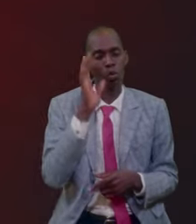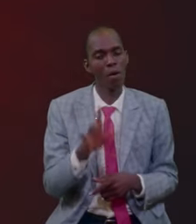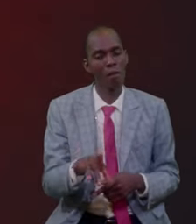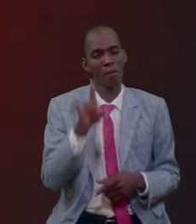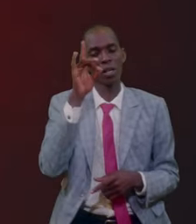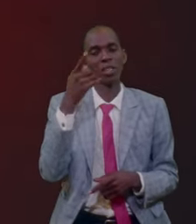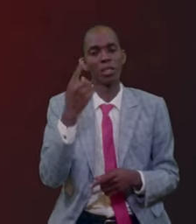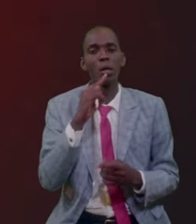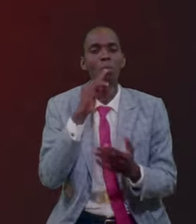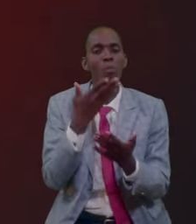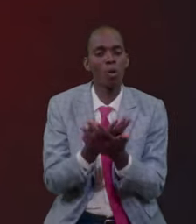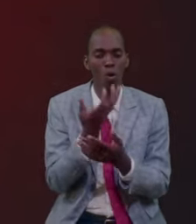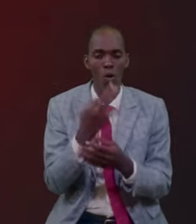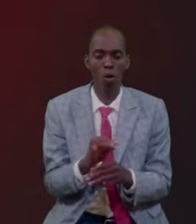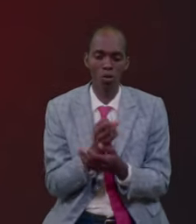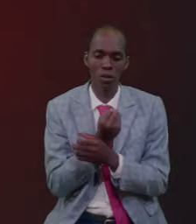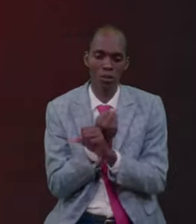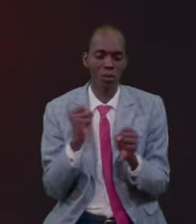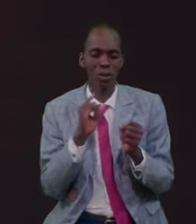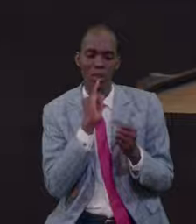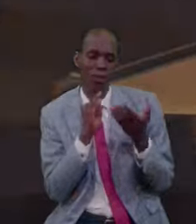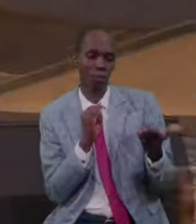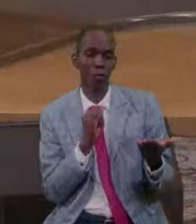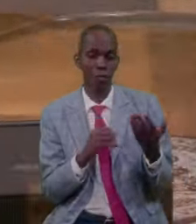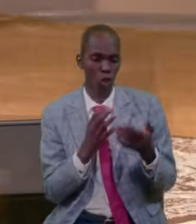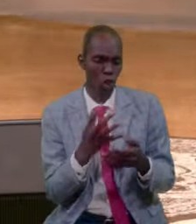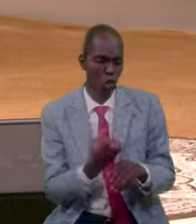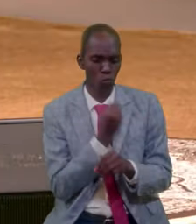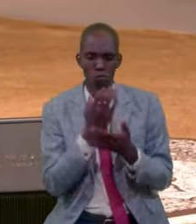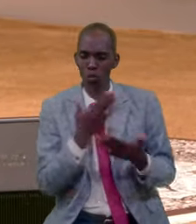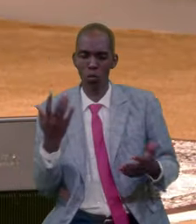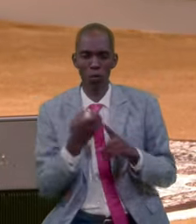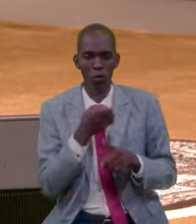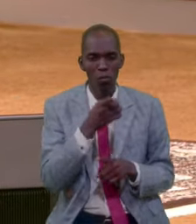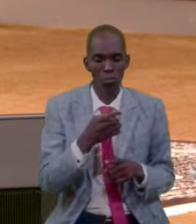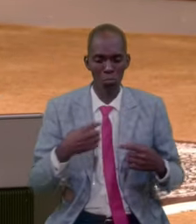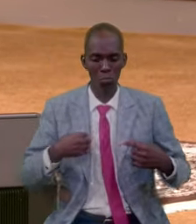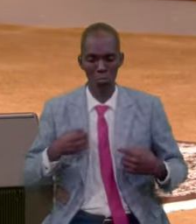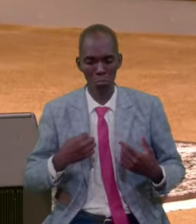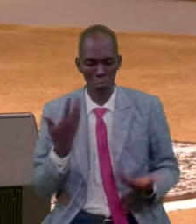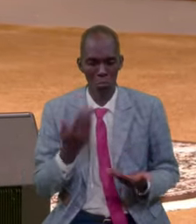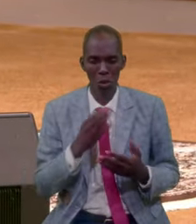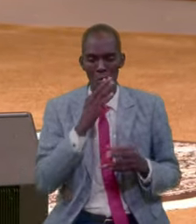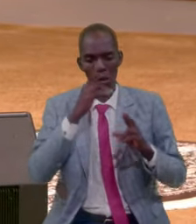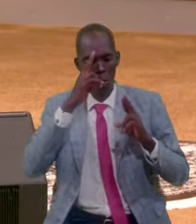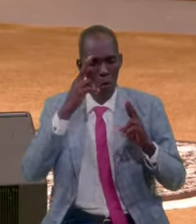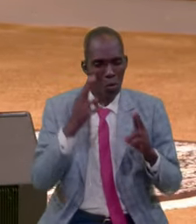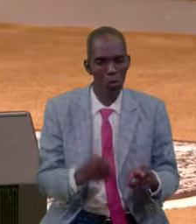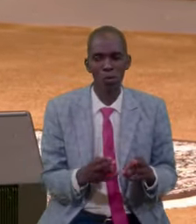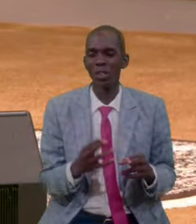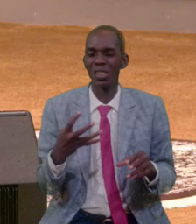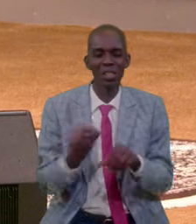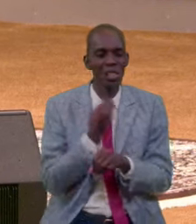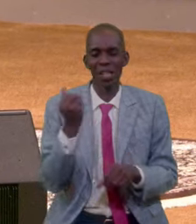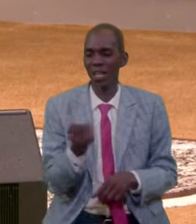be there. Take something from him, his clothes, his honor, and his self-esteem, take